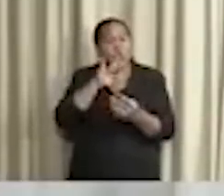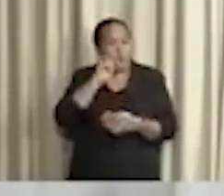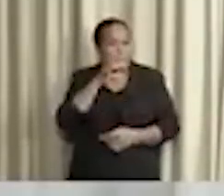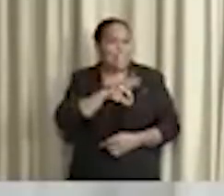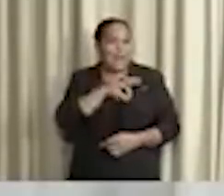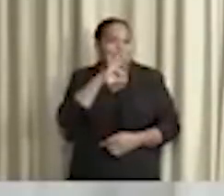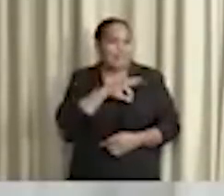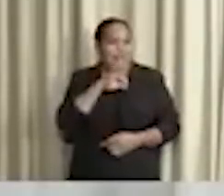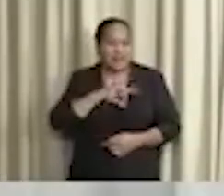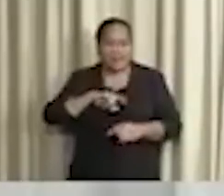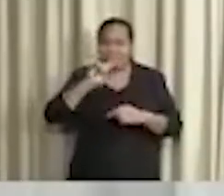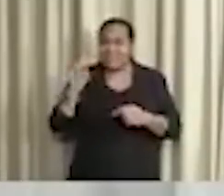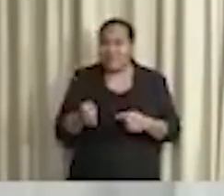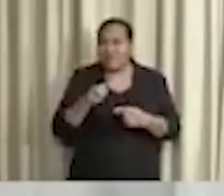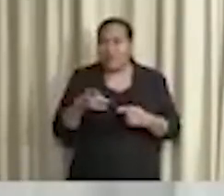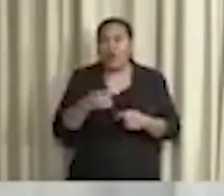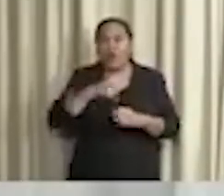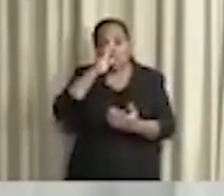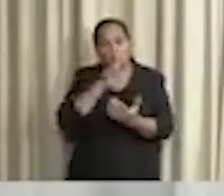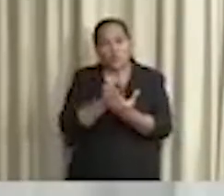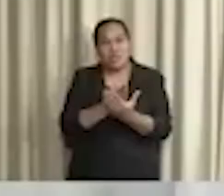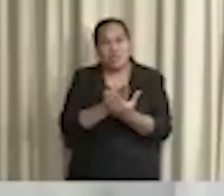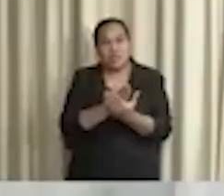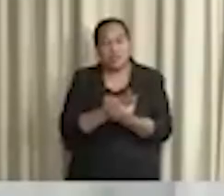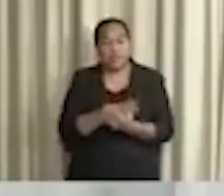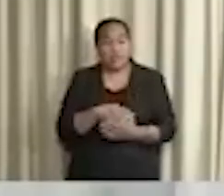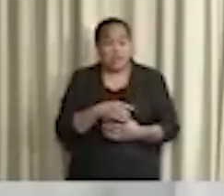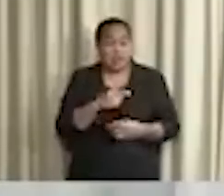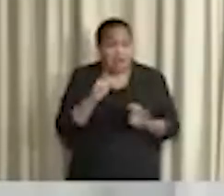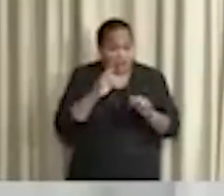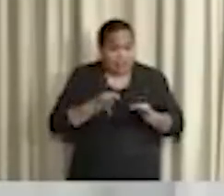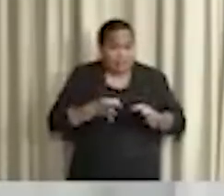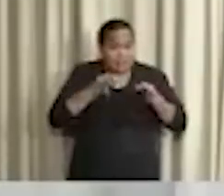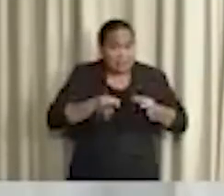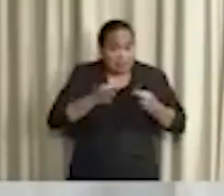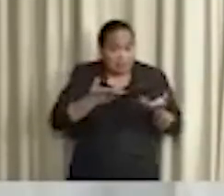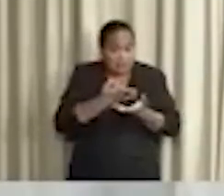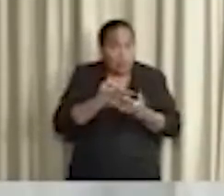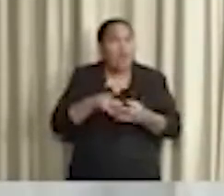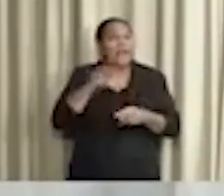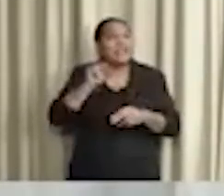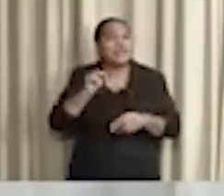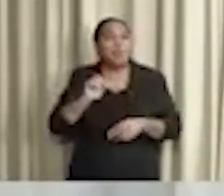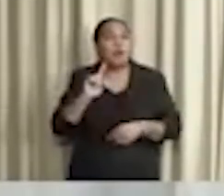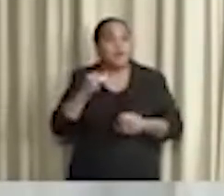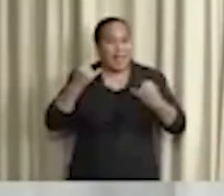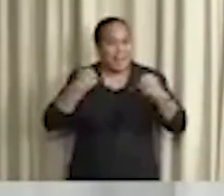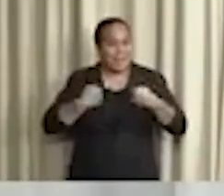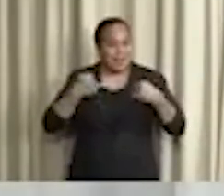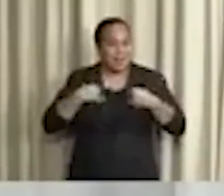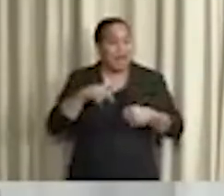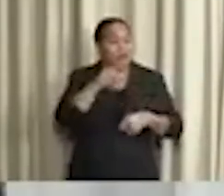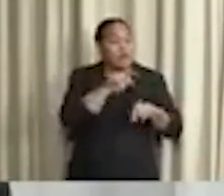students annually. Each decision will require implementation by ministers